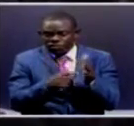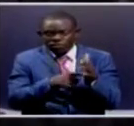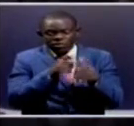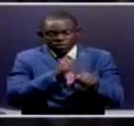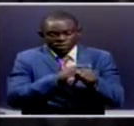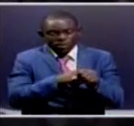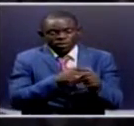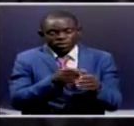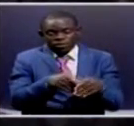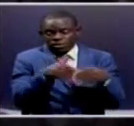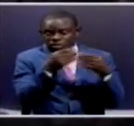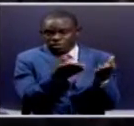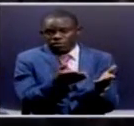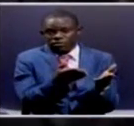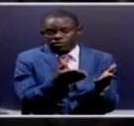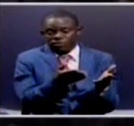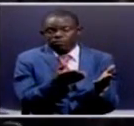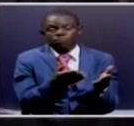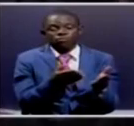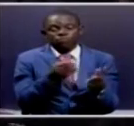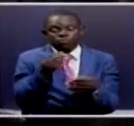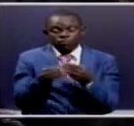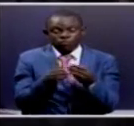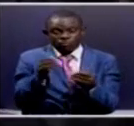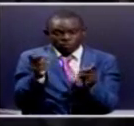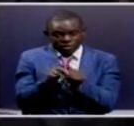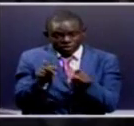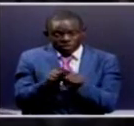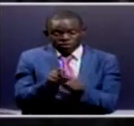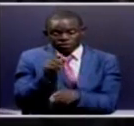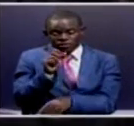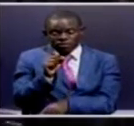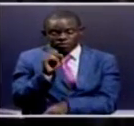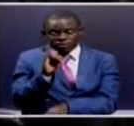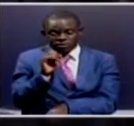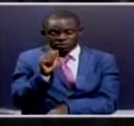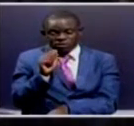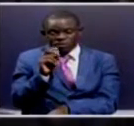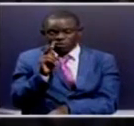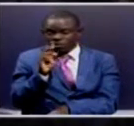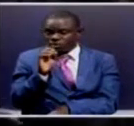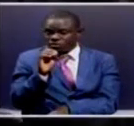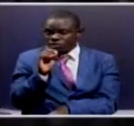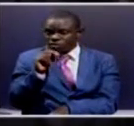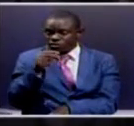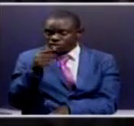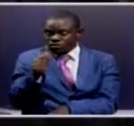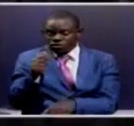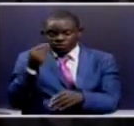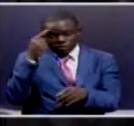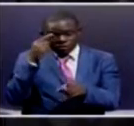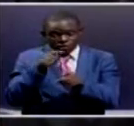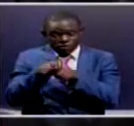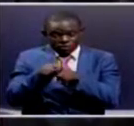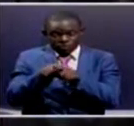Siavonga resolutions simply give you a framework under which the national dialogue shall take place.